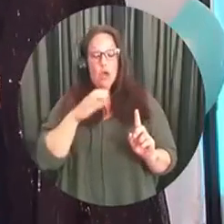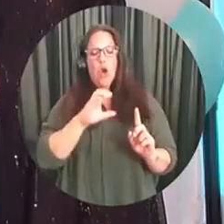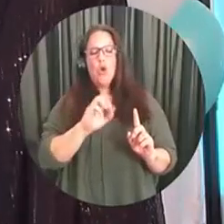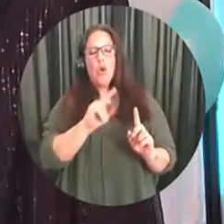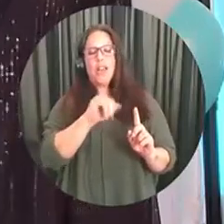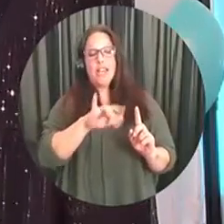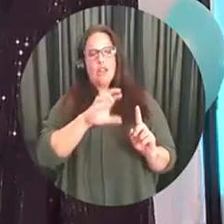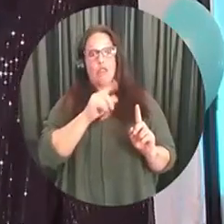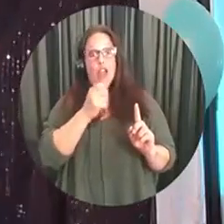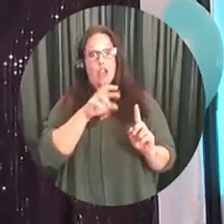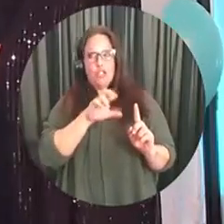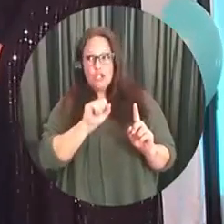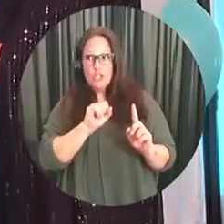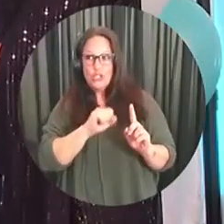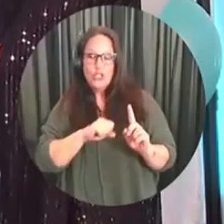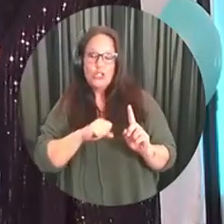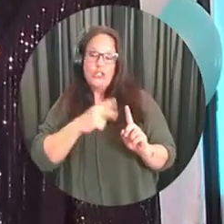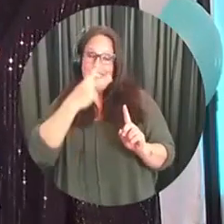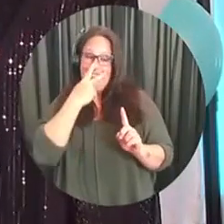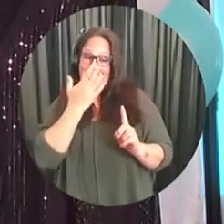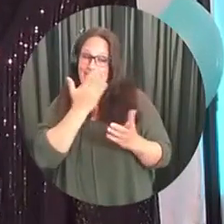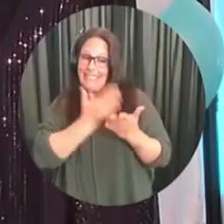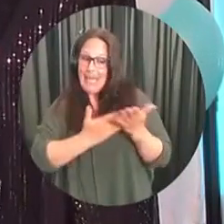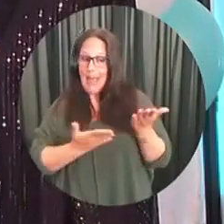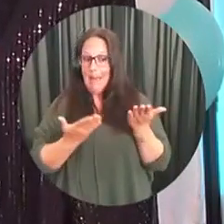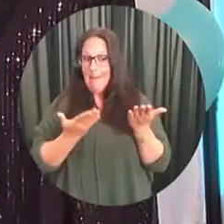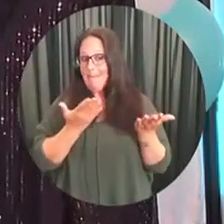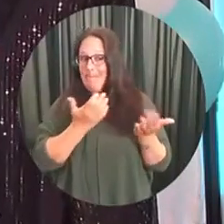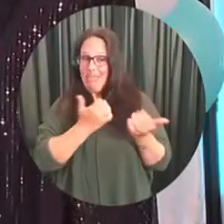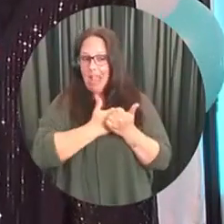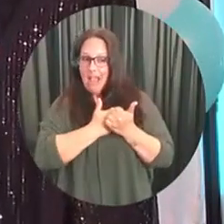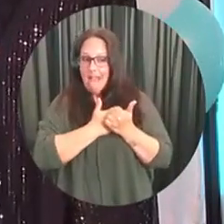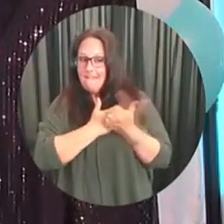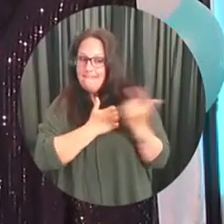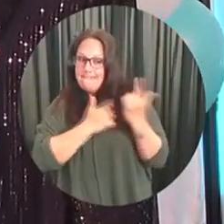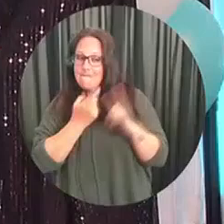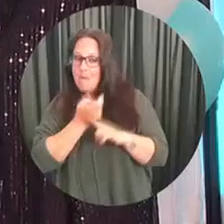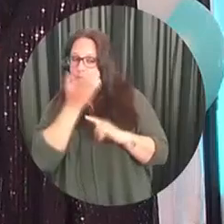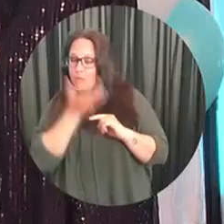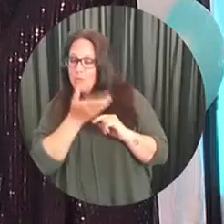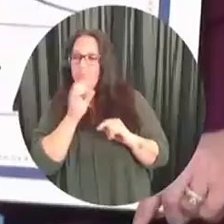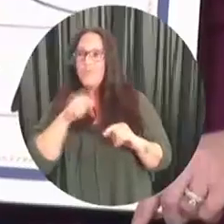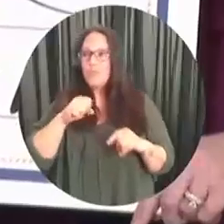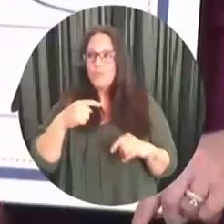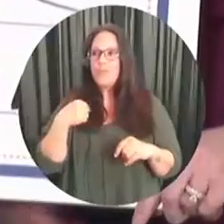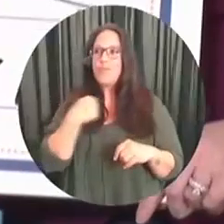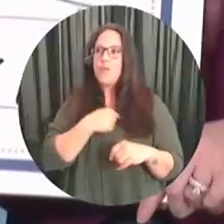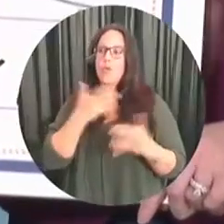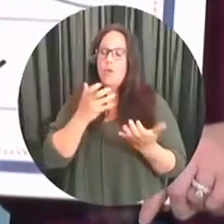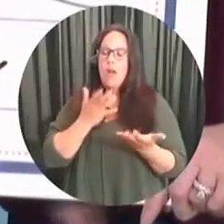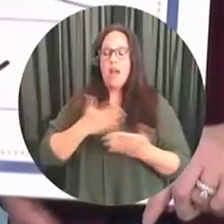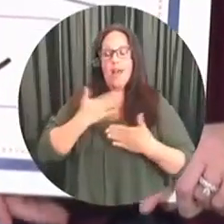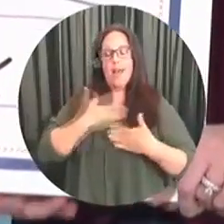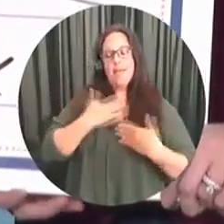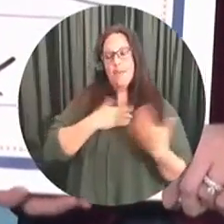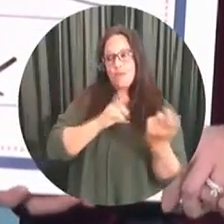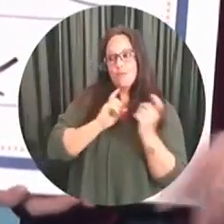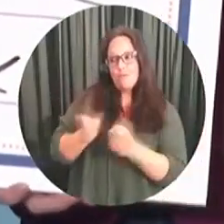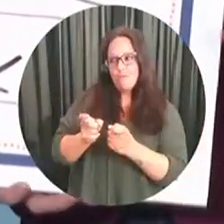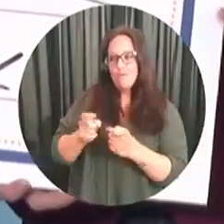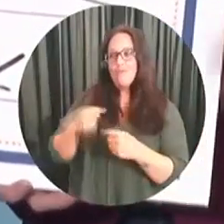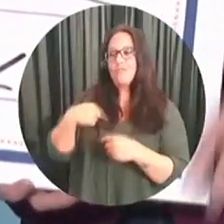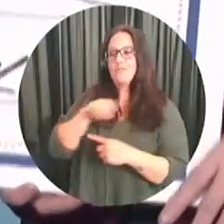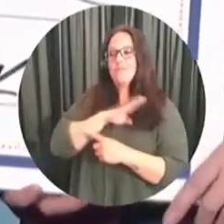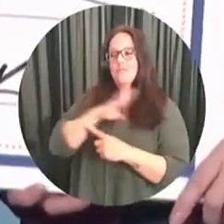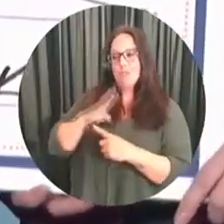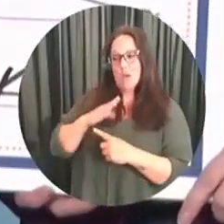see some love. Yes. We are pleased to, provide this donation today. As a board member myself,